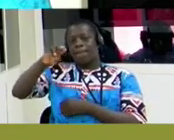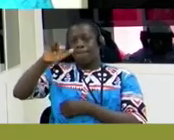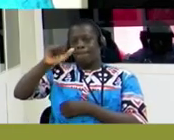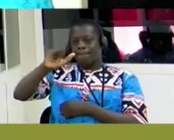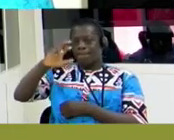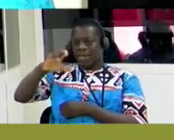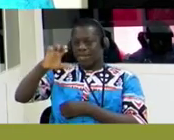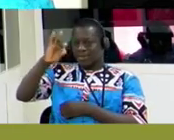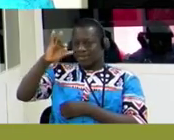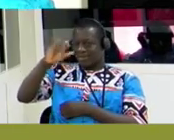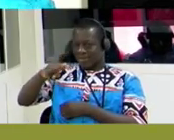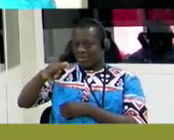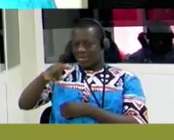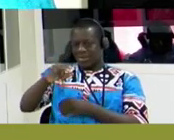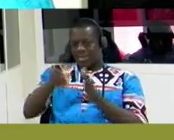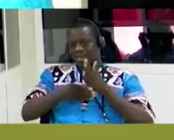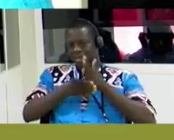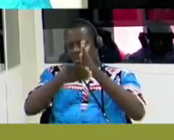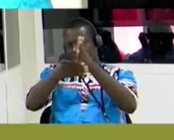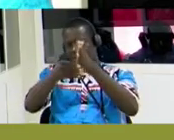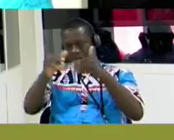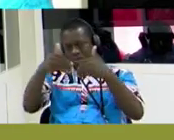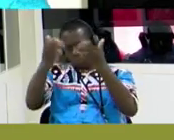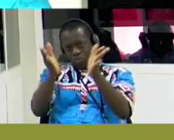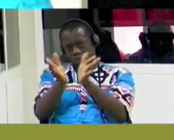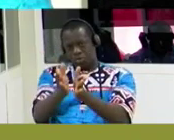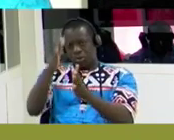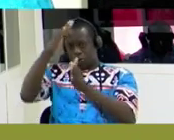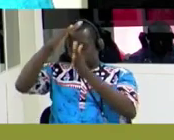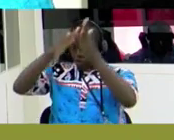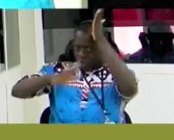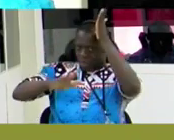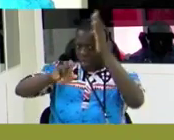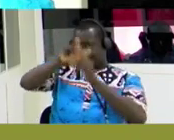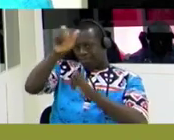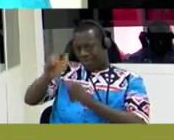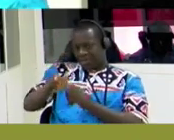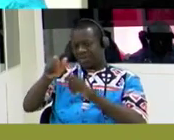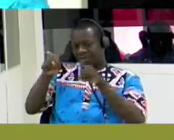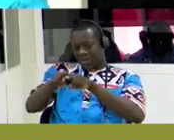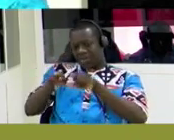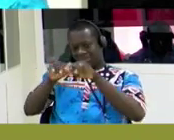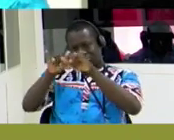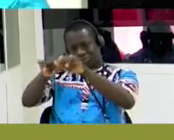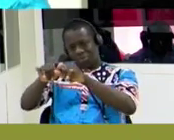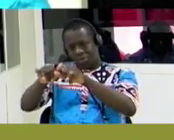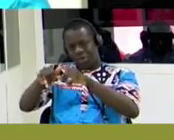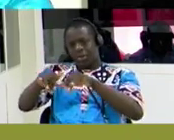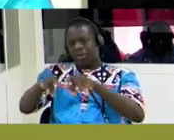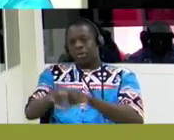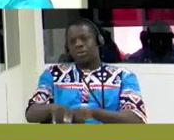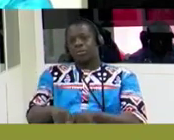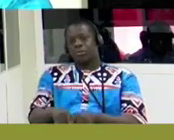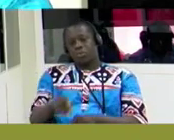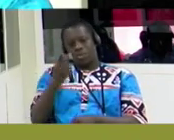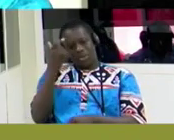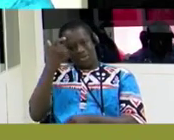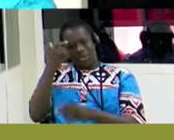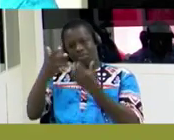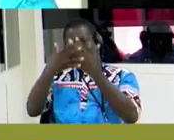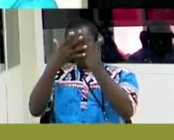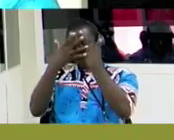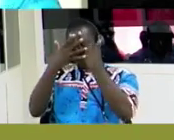the leader of your group, mm-hmm. was a soldier or is still a soldier. Yes, sir. The prison is managed by prison